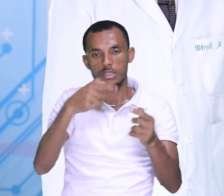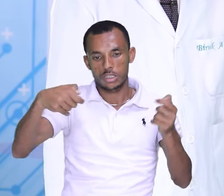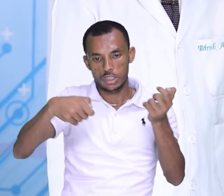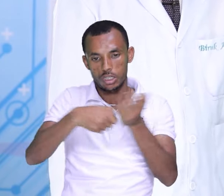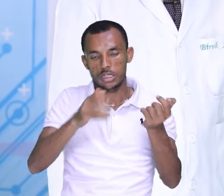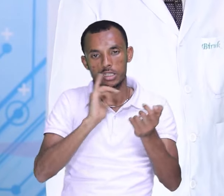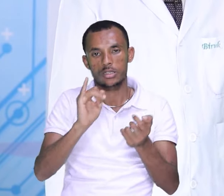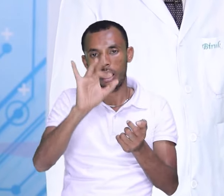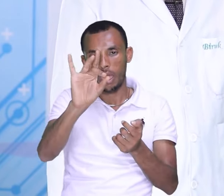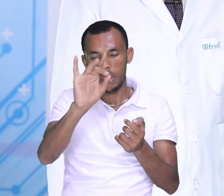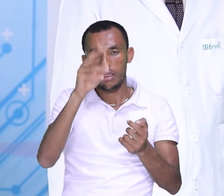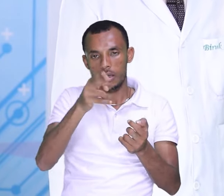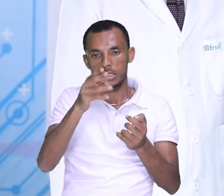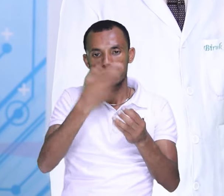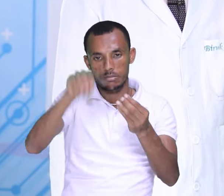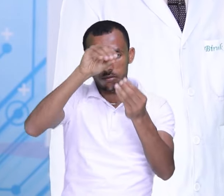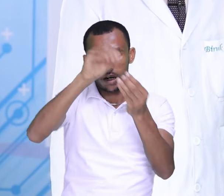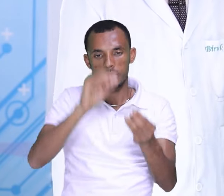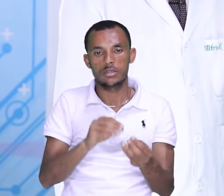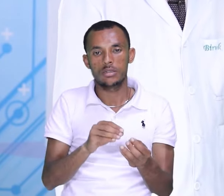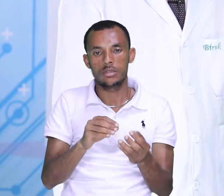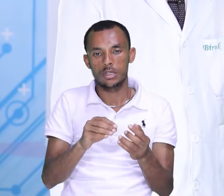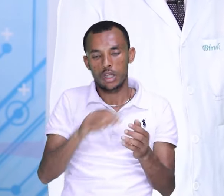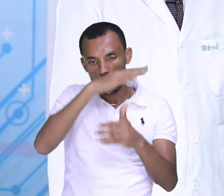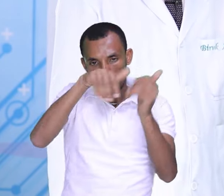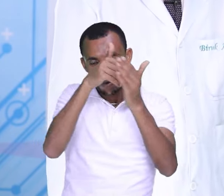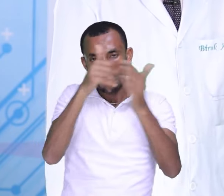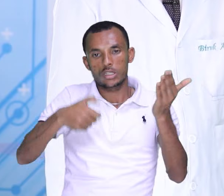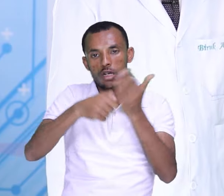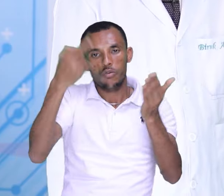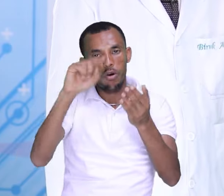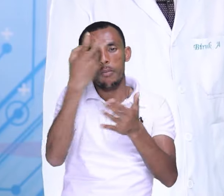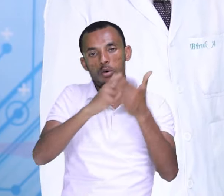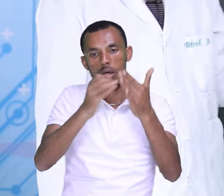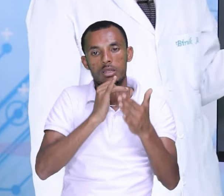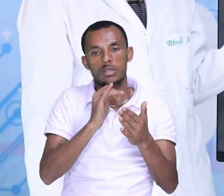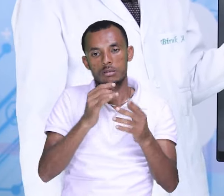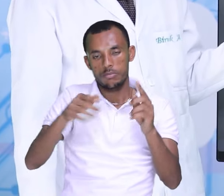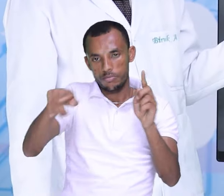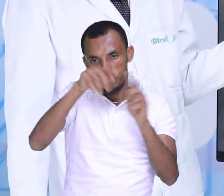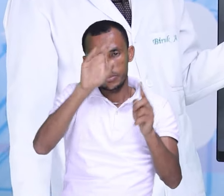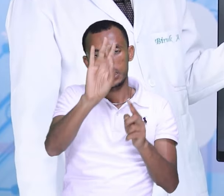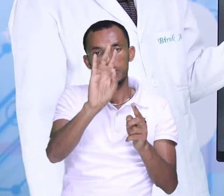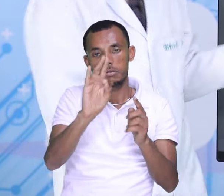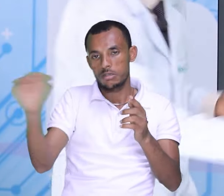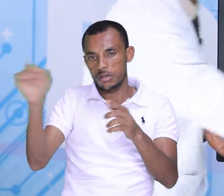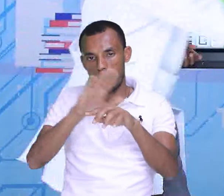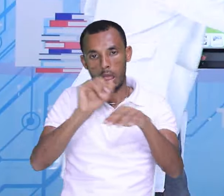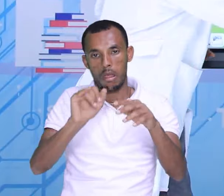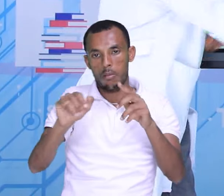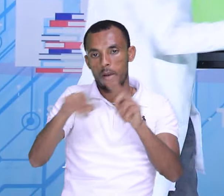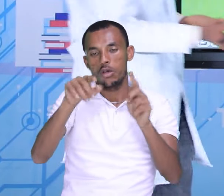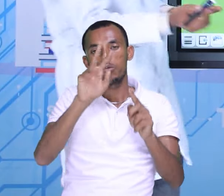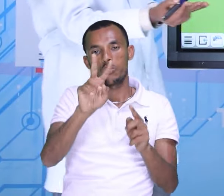-1. 8H plus, the charge is 8 plus. Total charge for product position is +7. Here, +2.